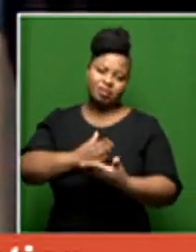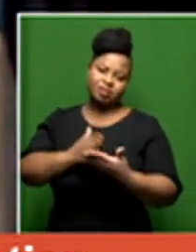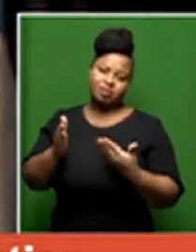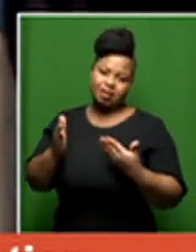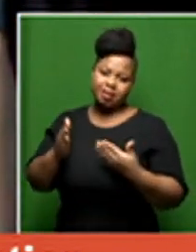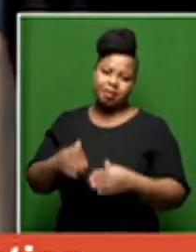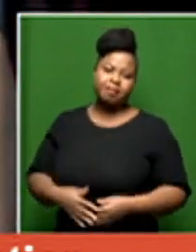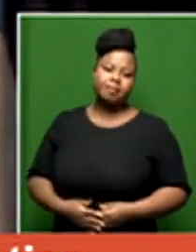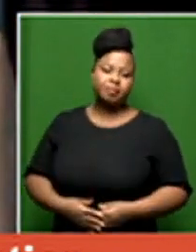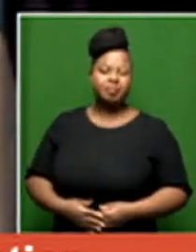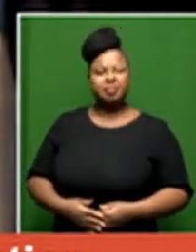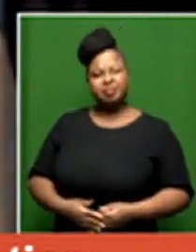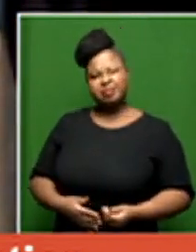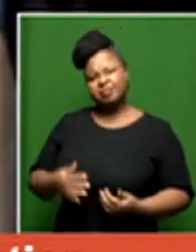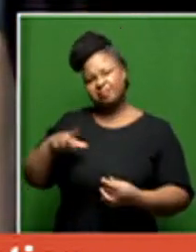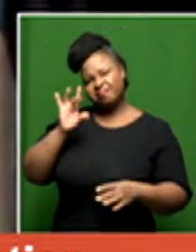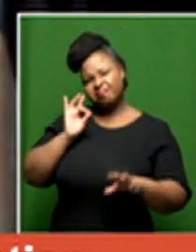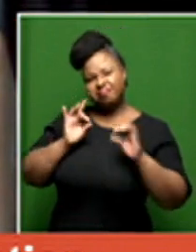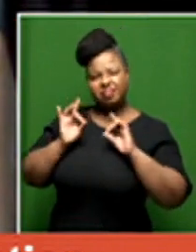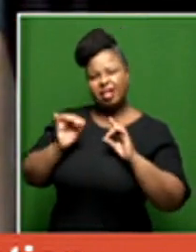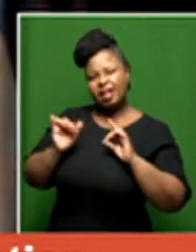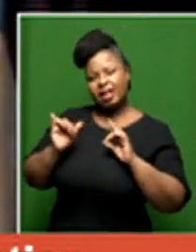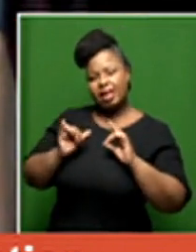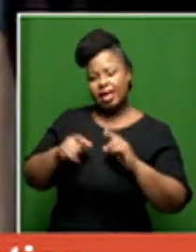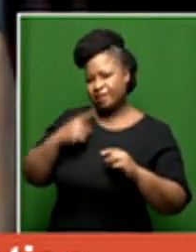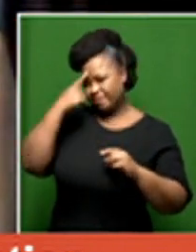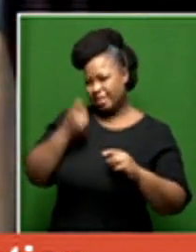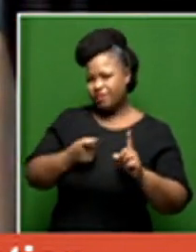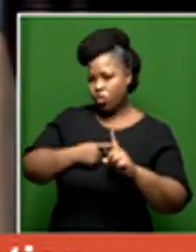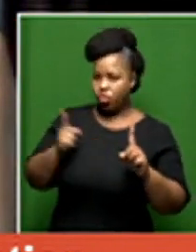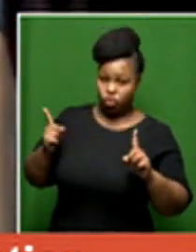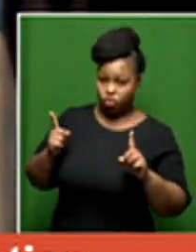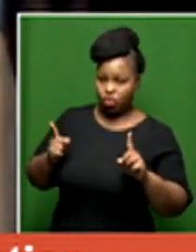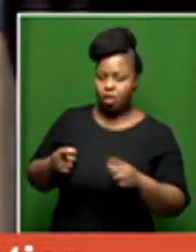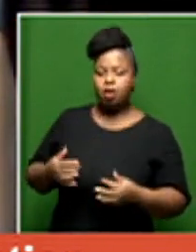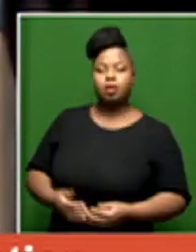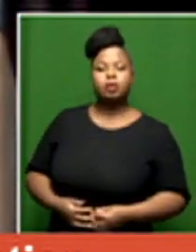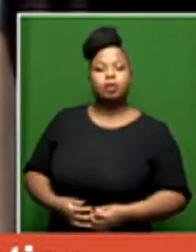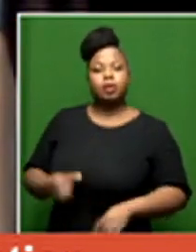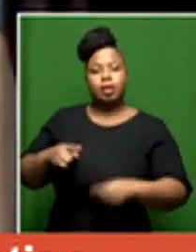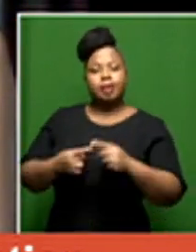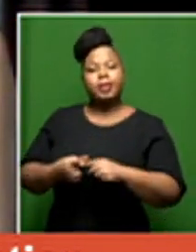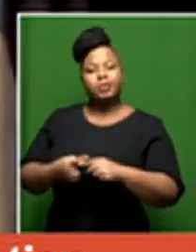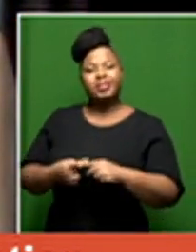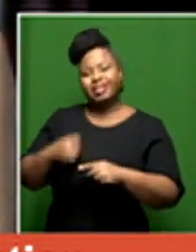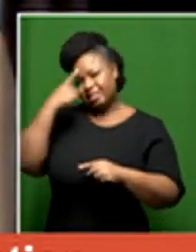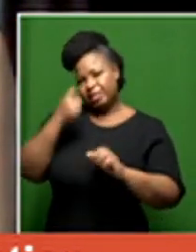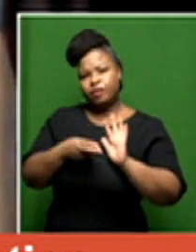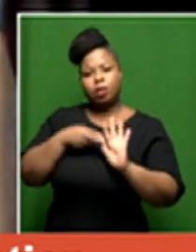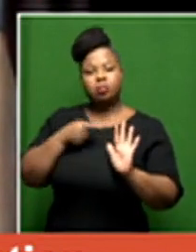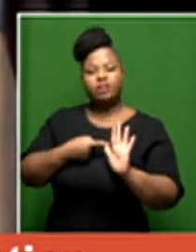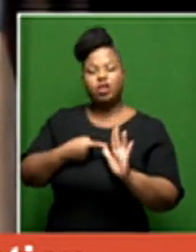some few myths which I can state now, especially with regard to personal